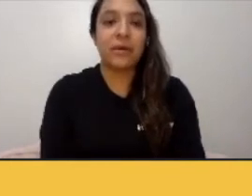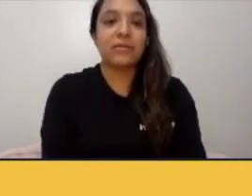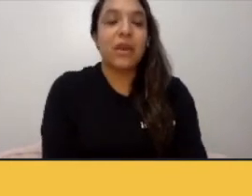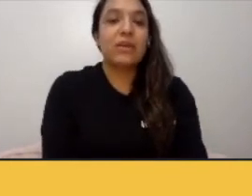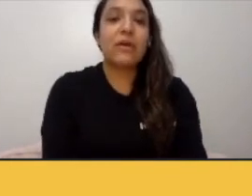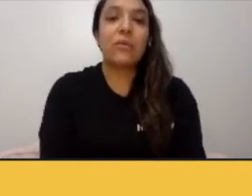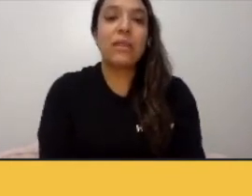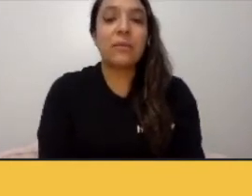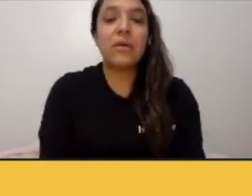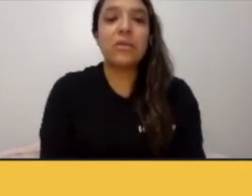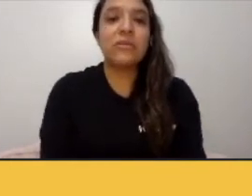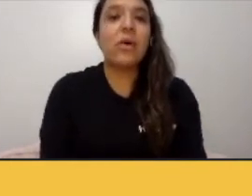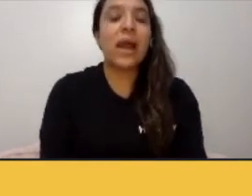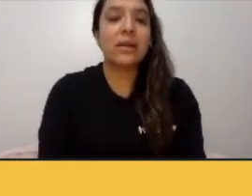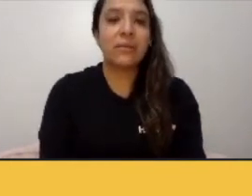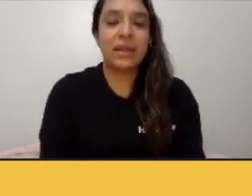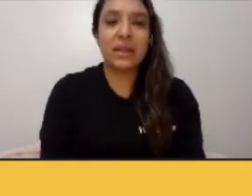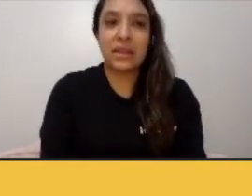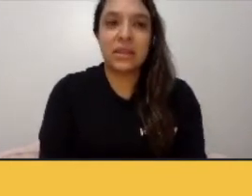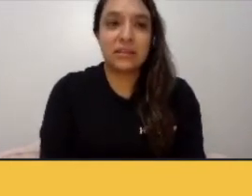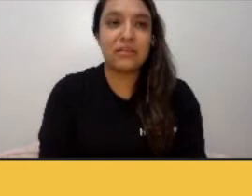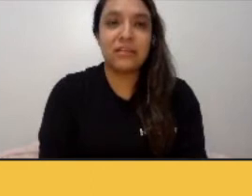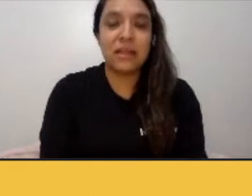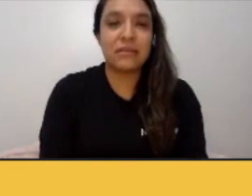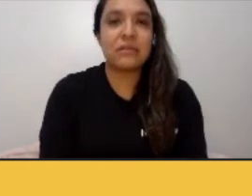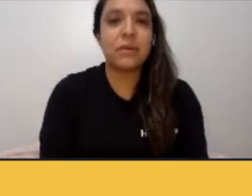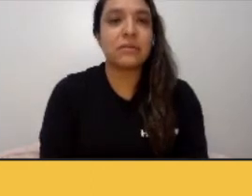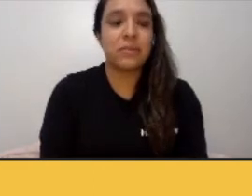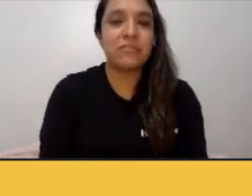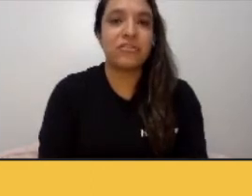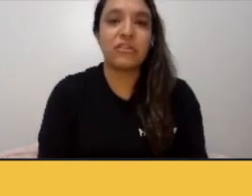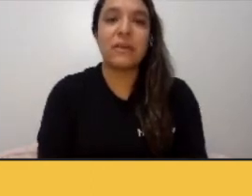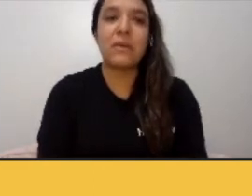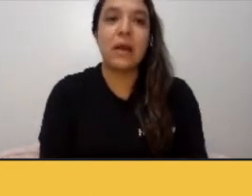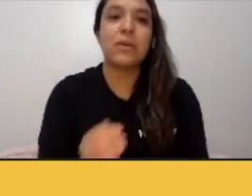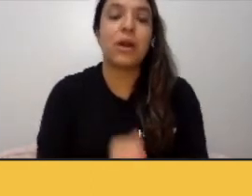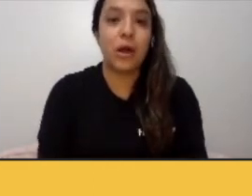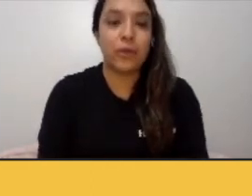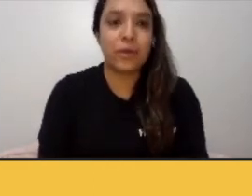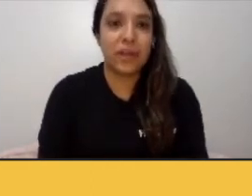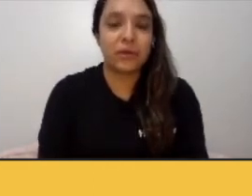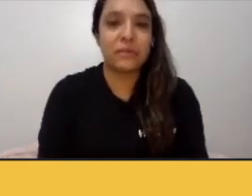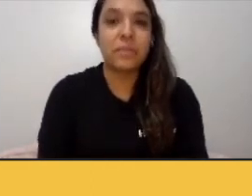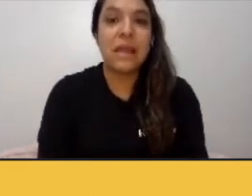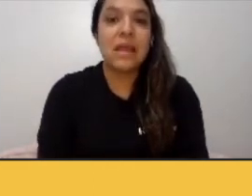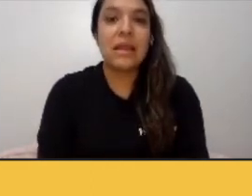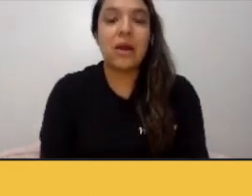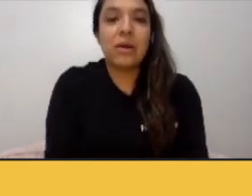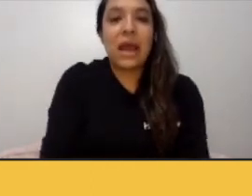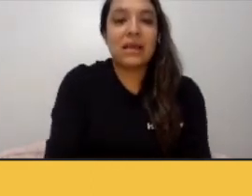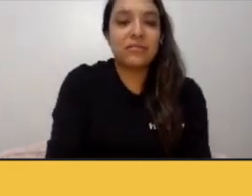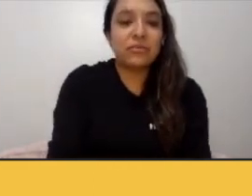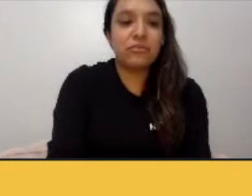sight words. So now we're going to go ahead and read these sentences with expression, just like we've done with our other videos.